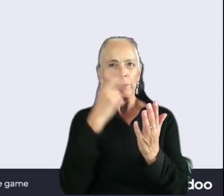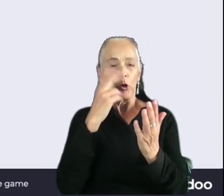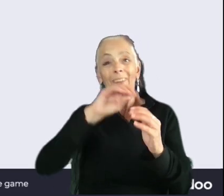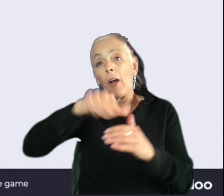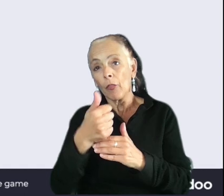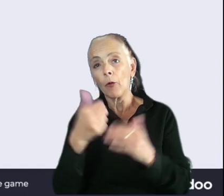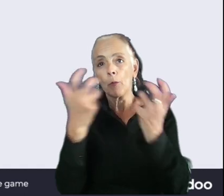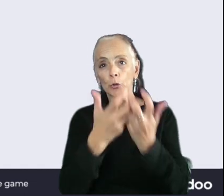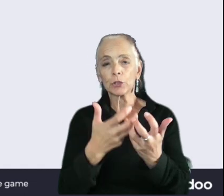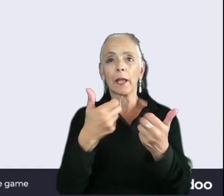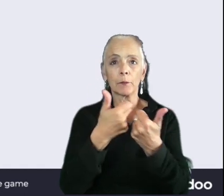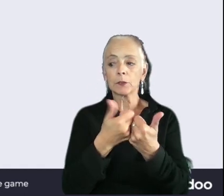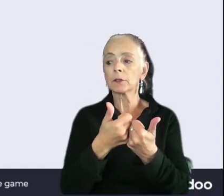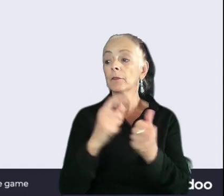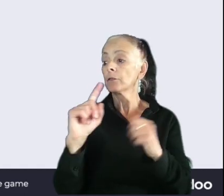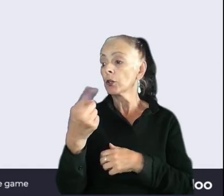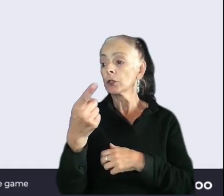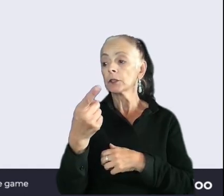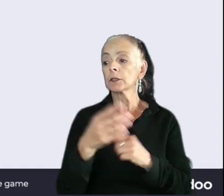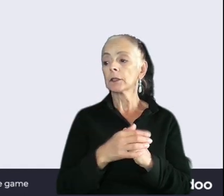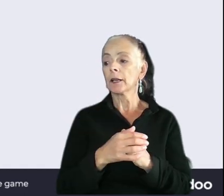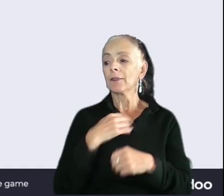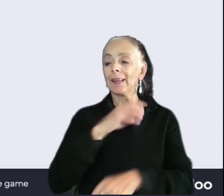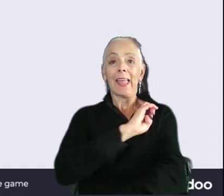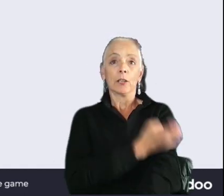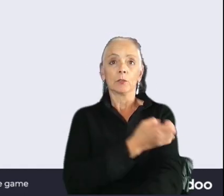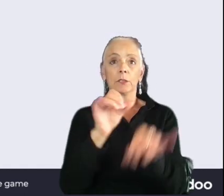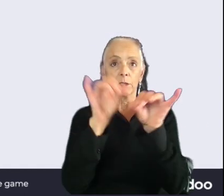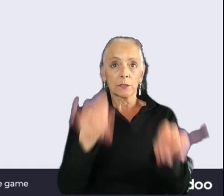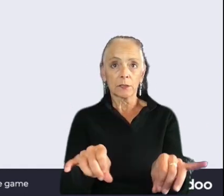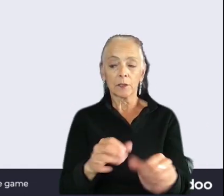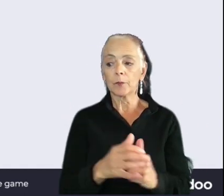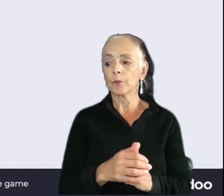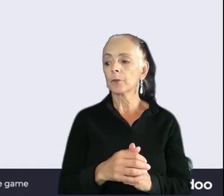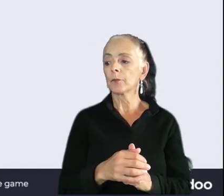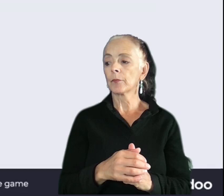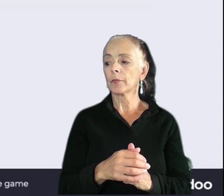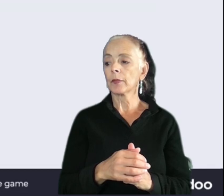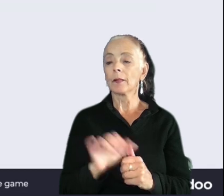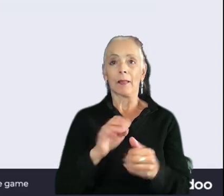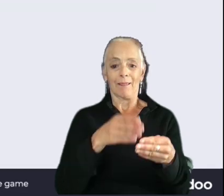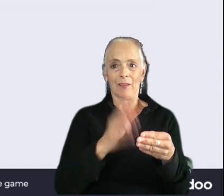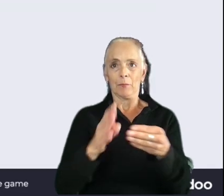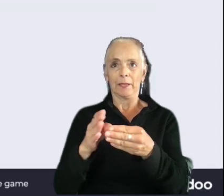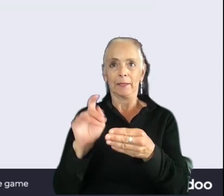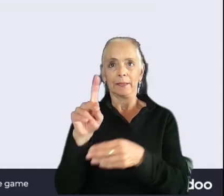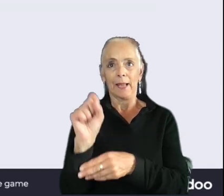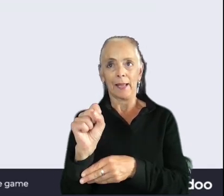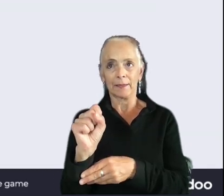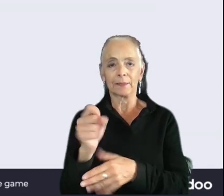games. So first off, we have the energy system, where so completing tasks costs you